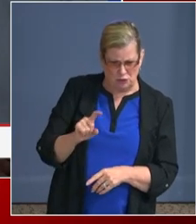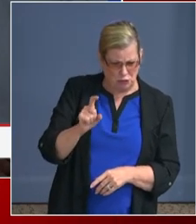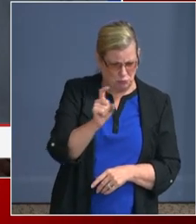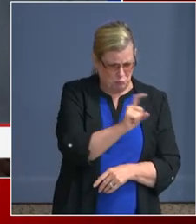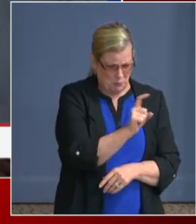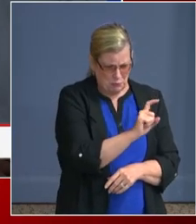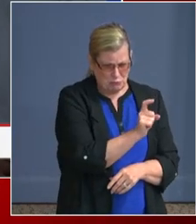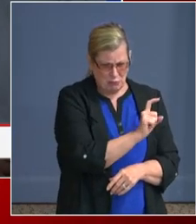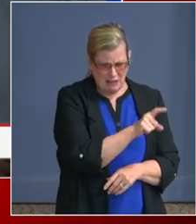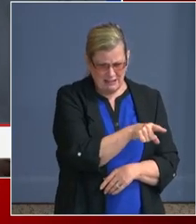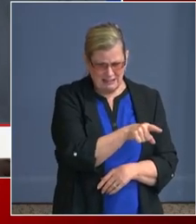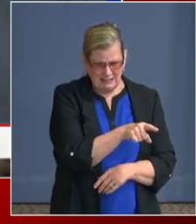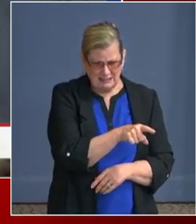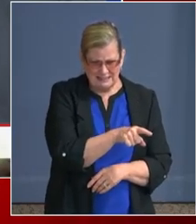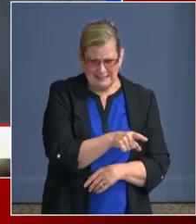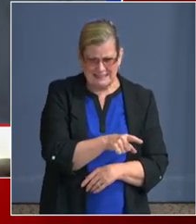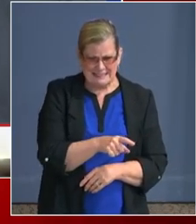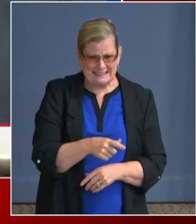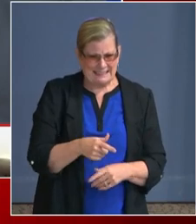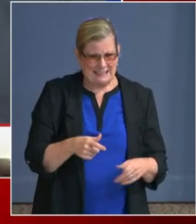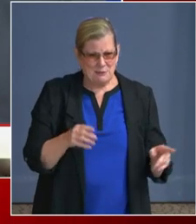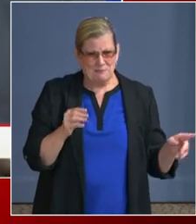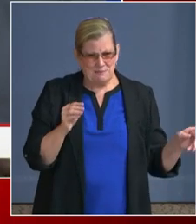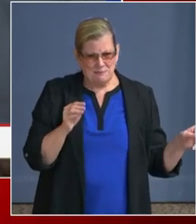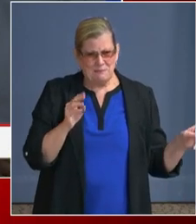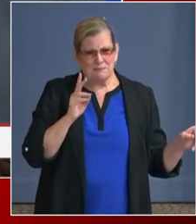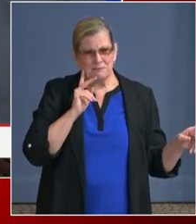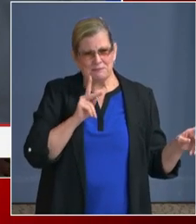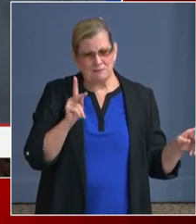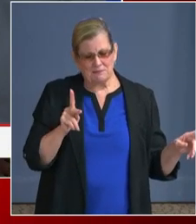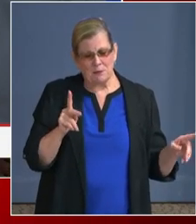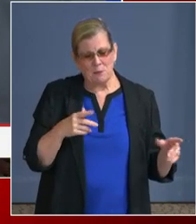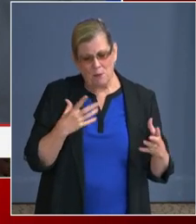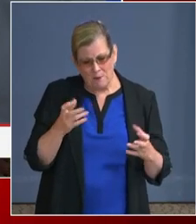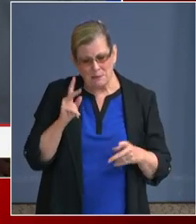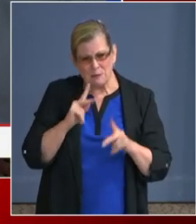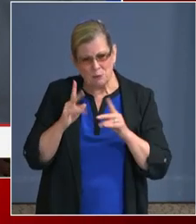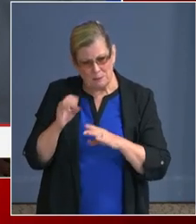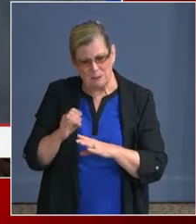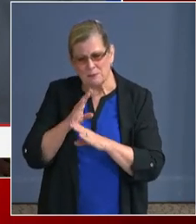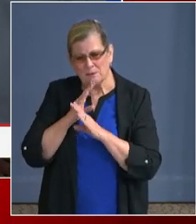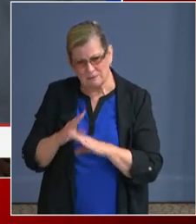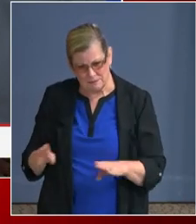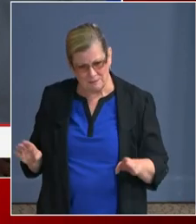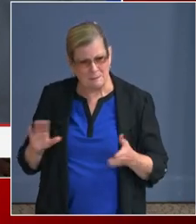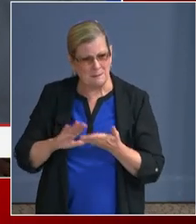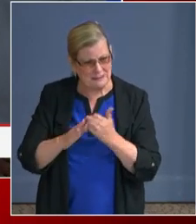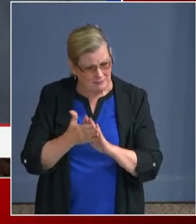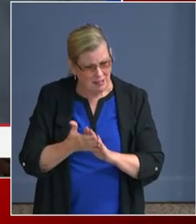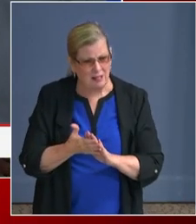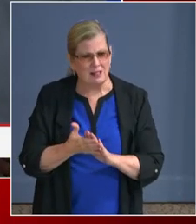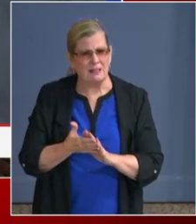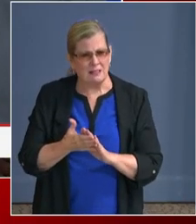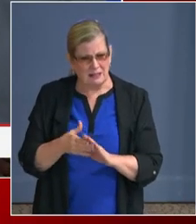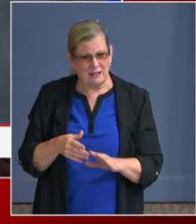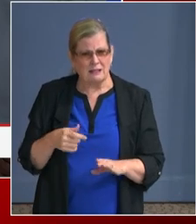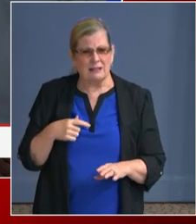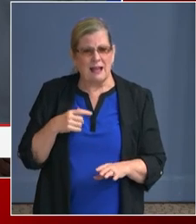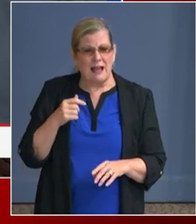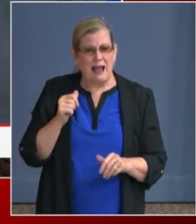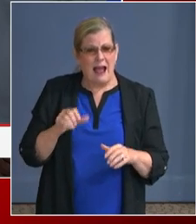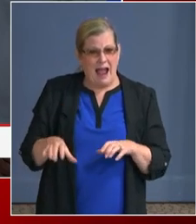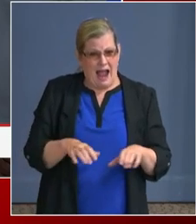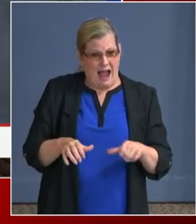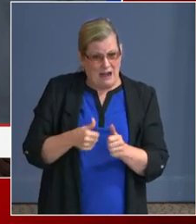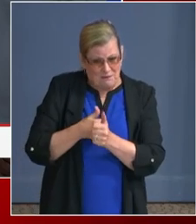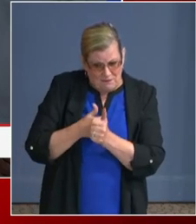forward? Well, we need people to be peaceful, and we need people to act lawfully.